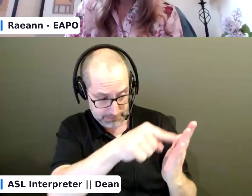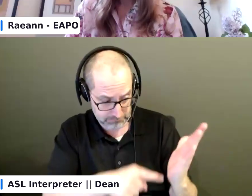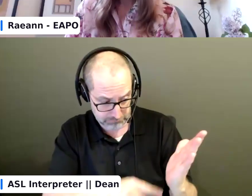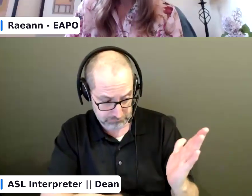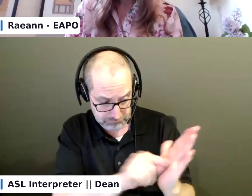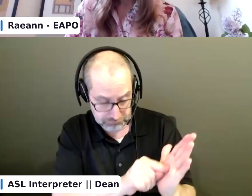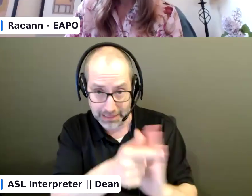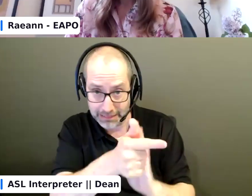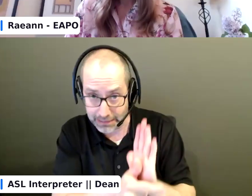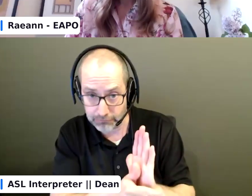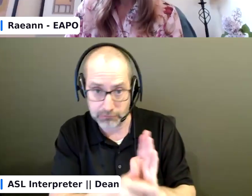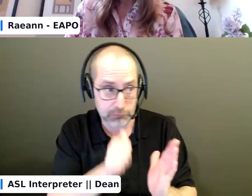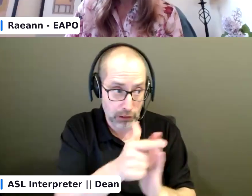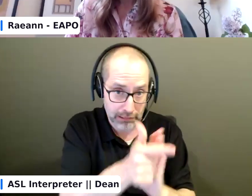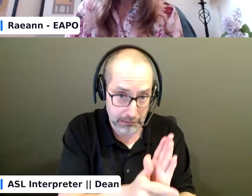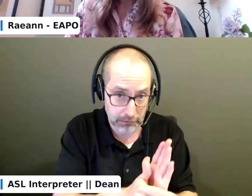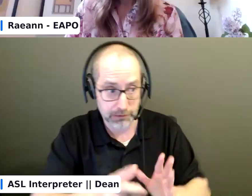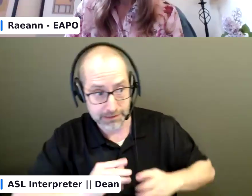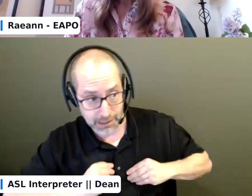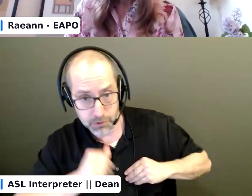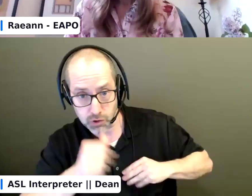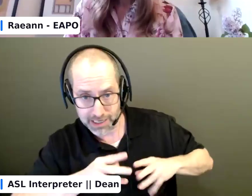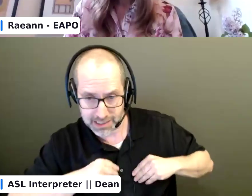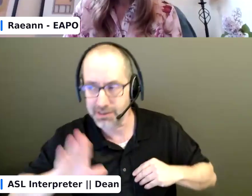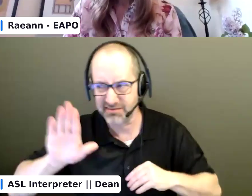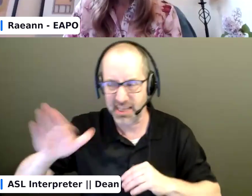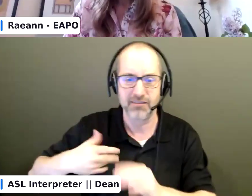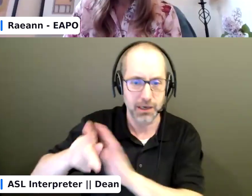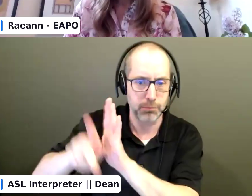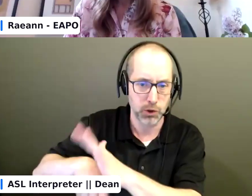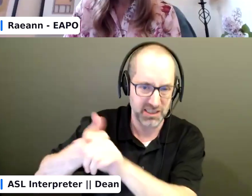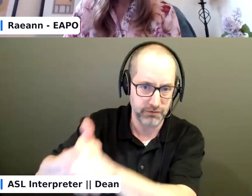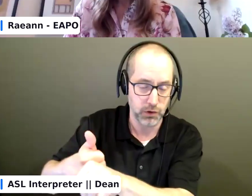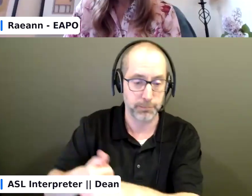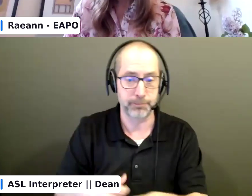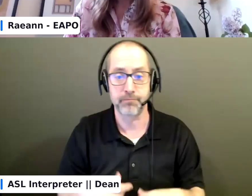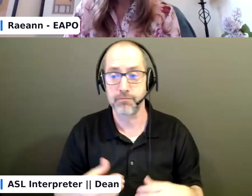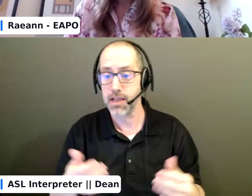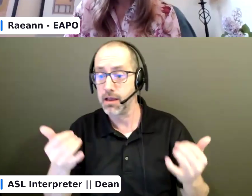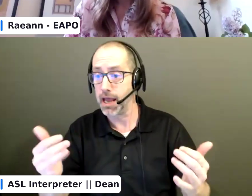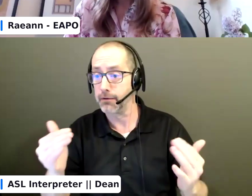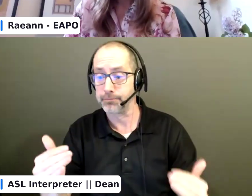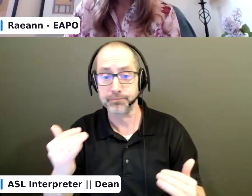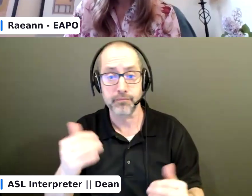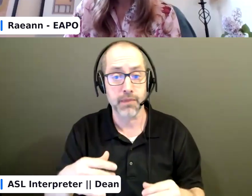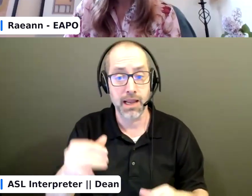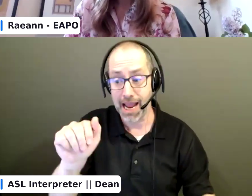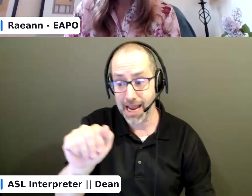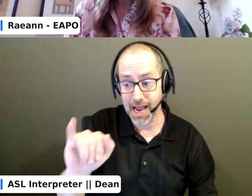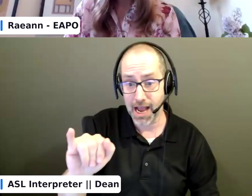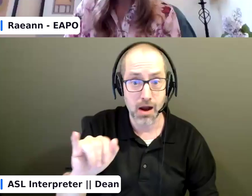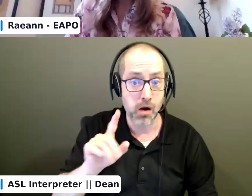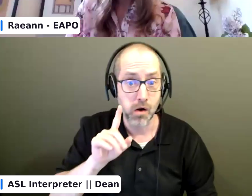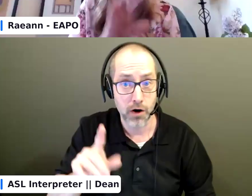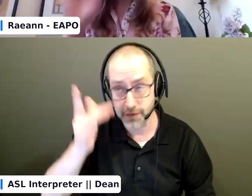sometimes we can look at those and sometimes we can't. Okay. And are you seeing an impact of AI in these fraud scenarios